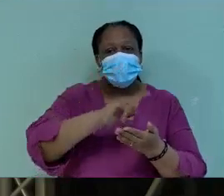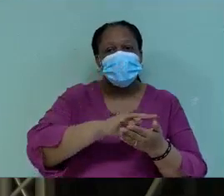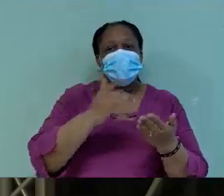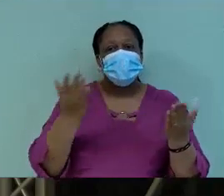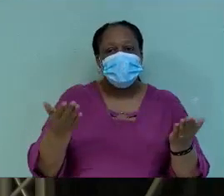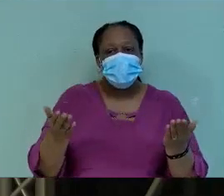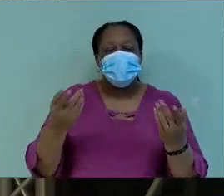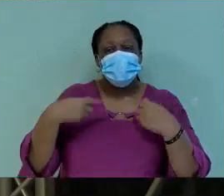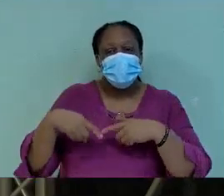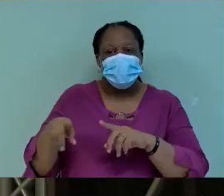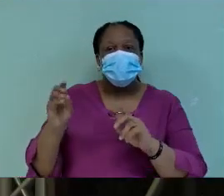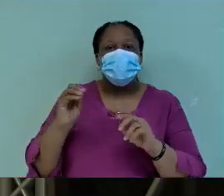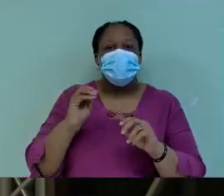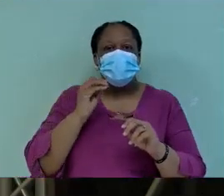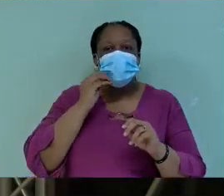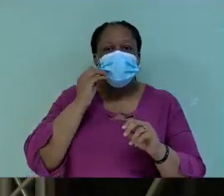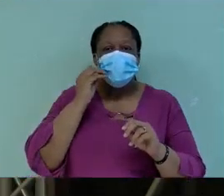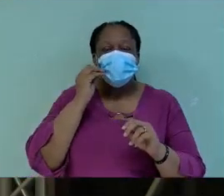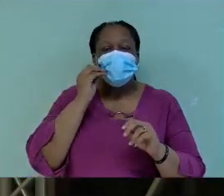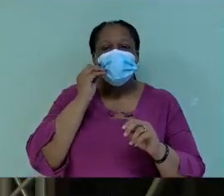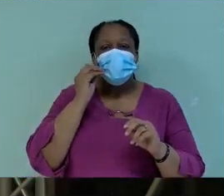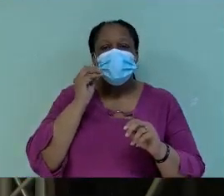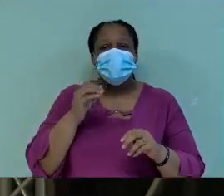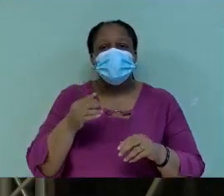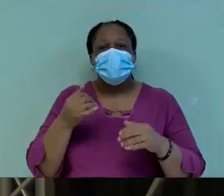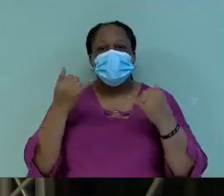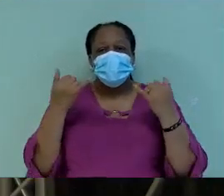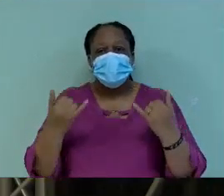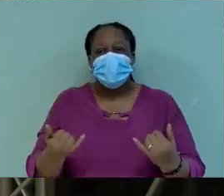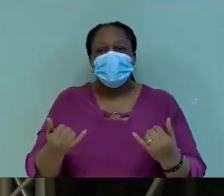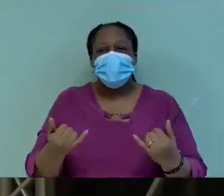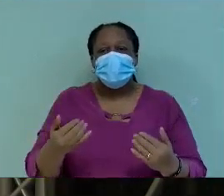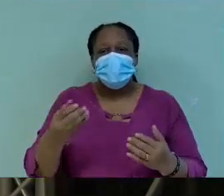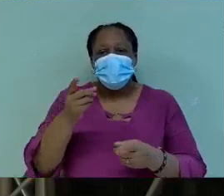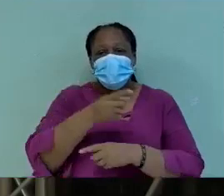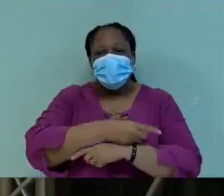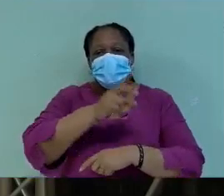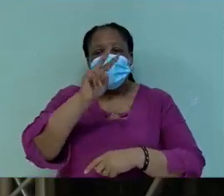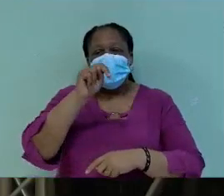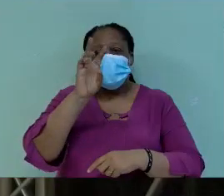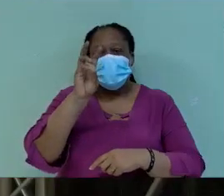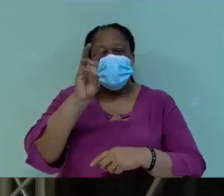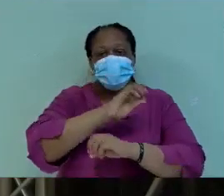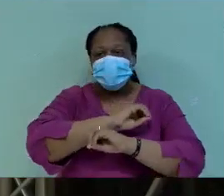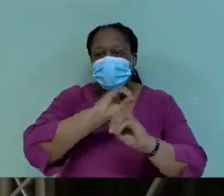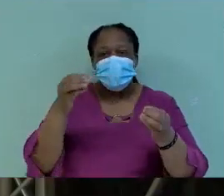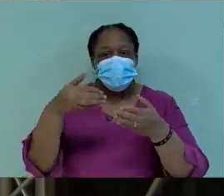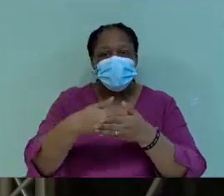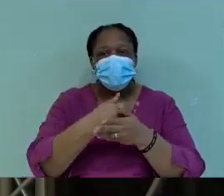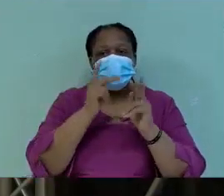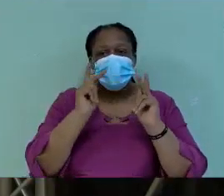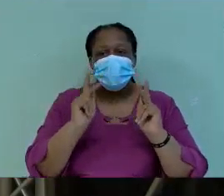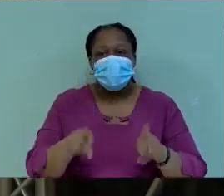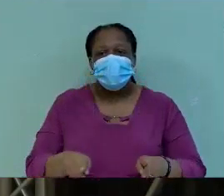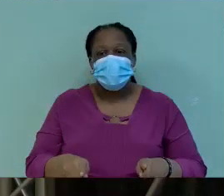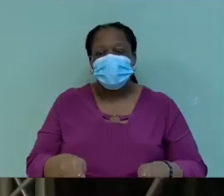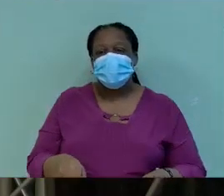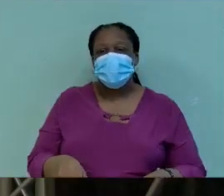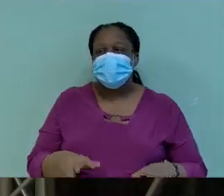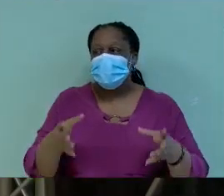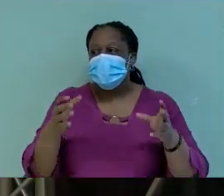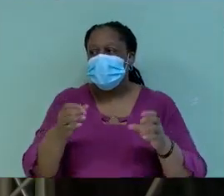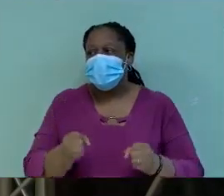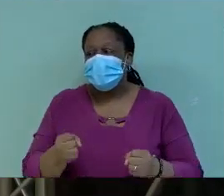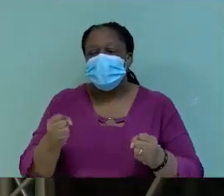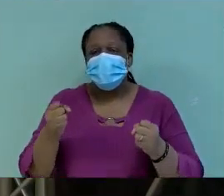are currently at day 26 without a new case. At this time, I want to take this opportunity